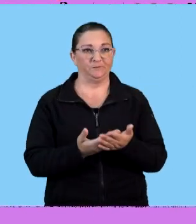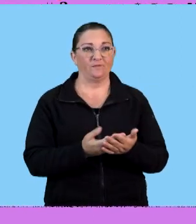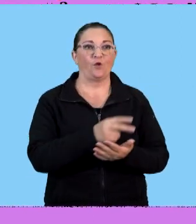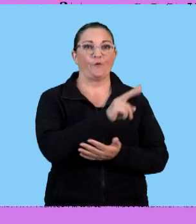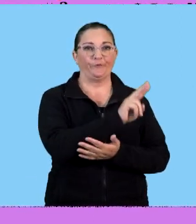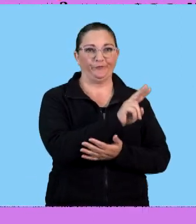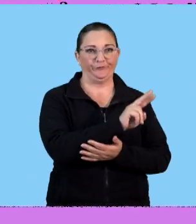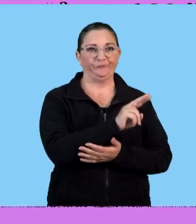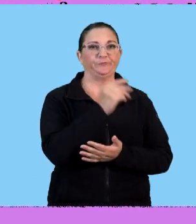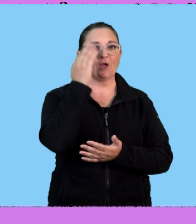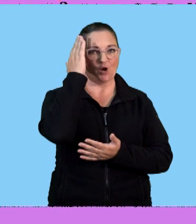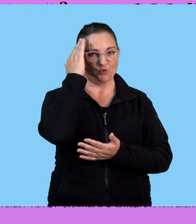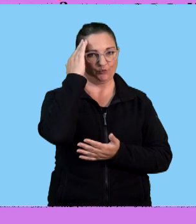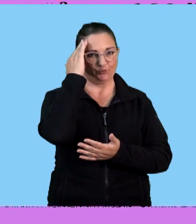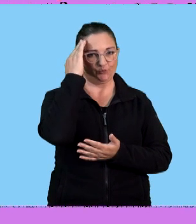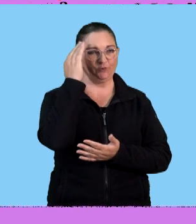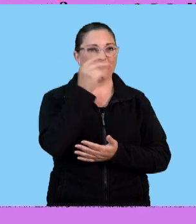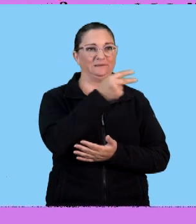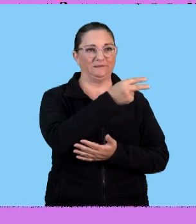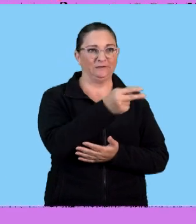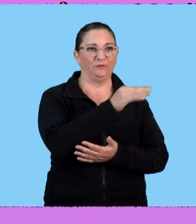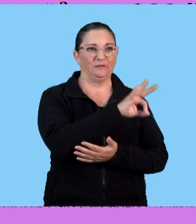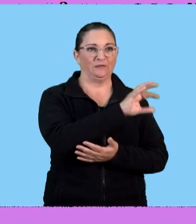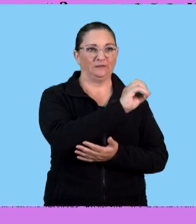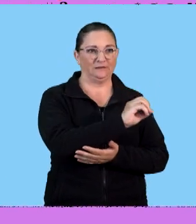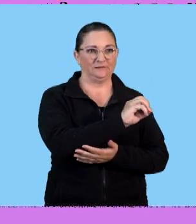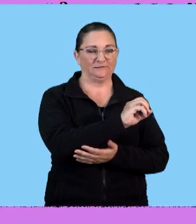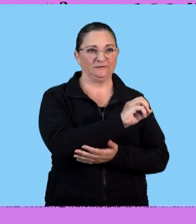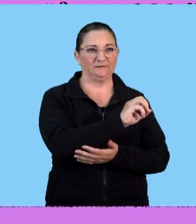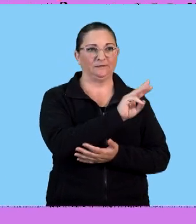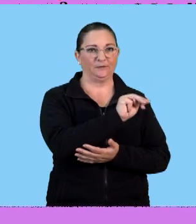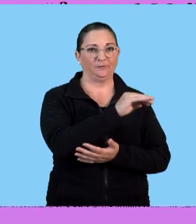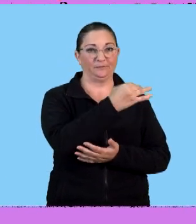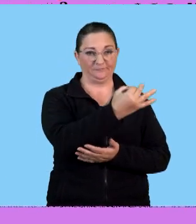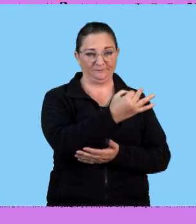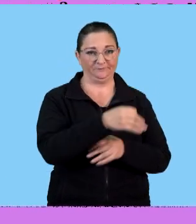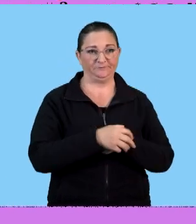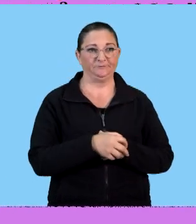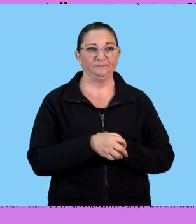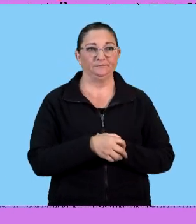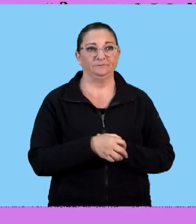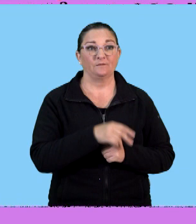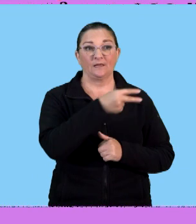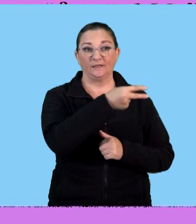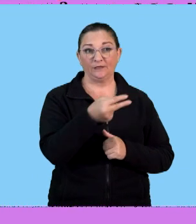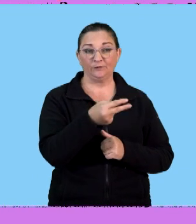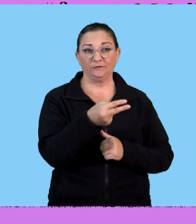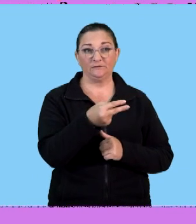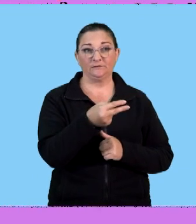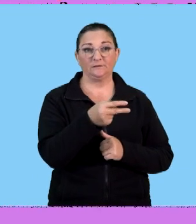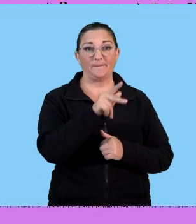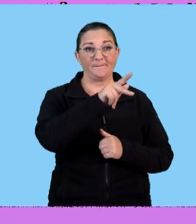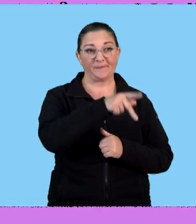I know the volume that's given. Volume equals 30 cubic meters